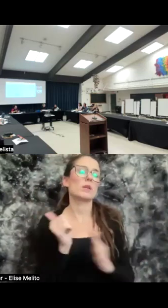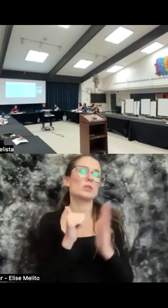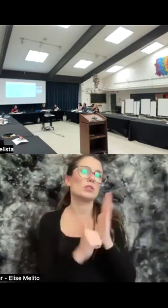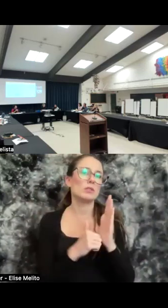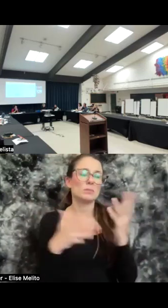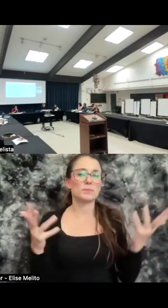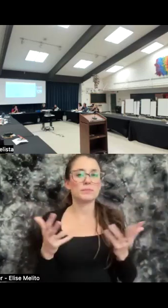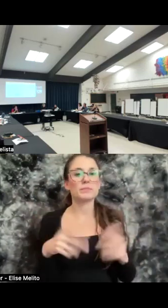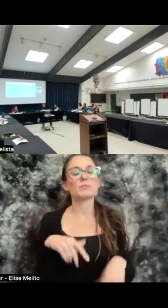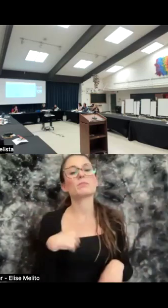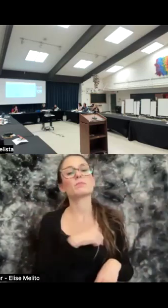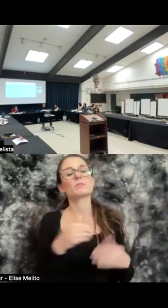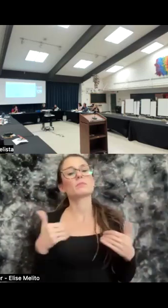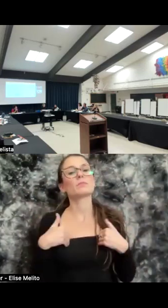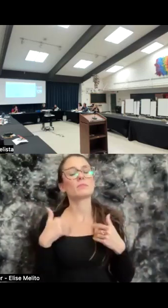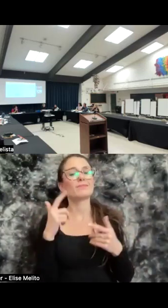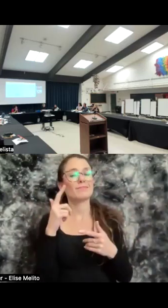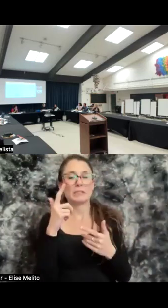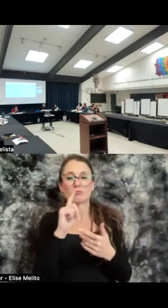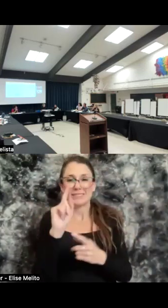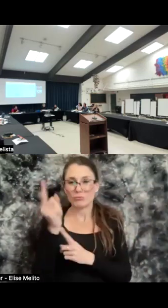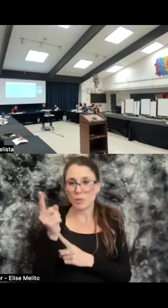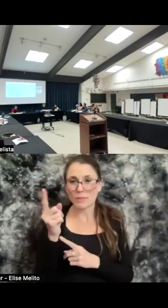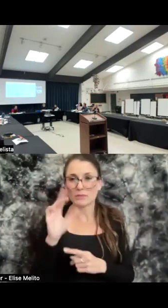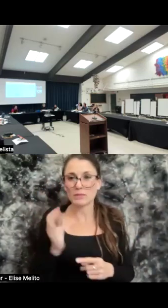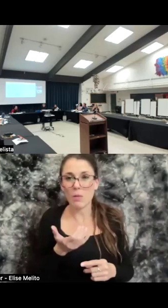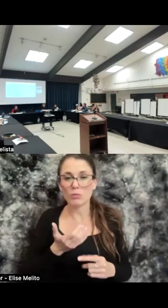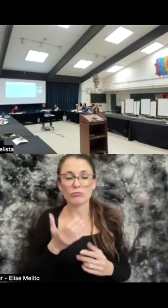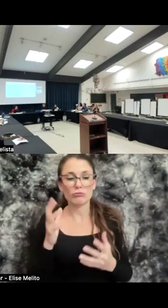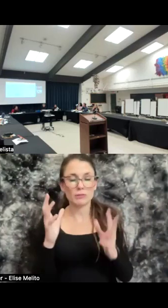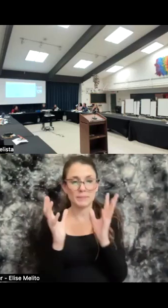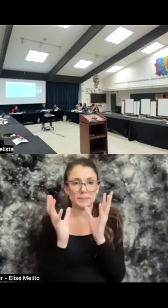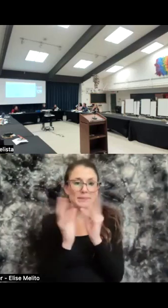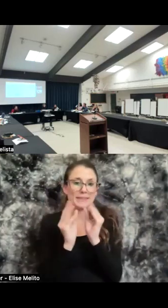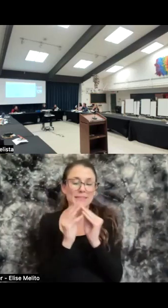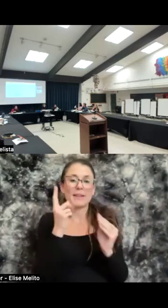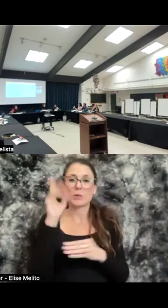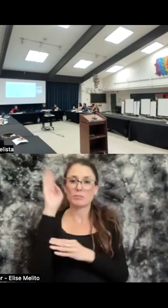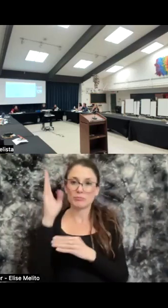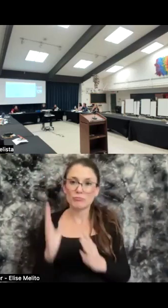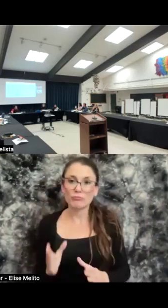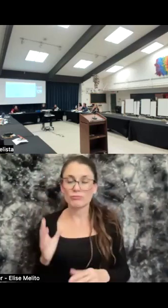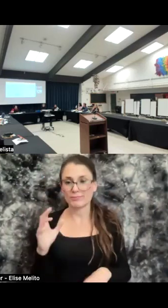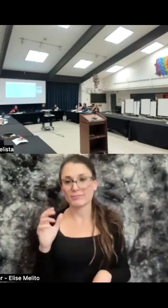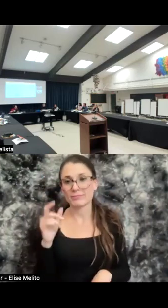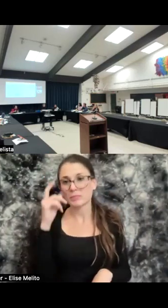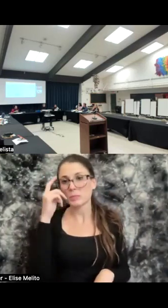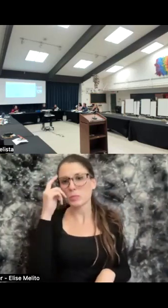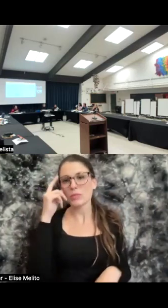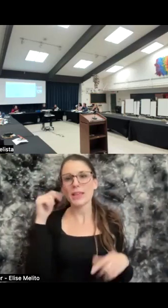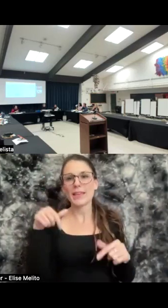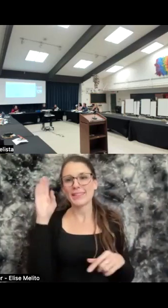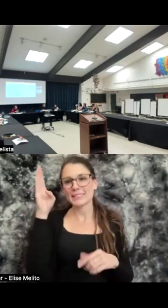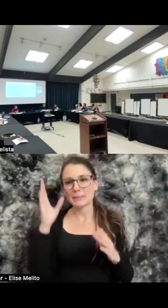agenda is we have just a moment in our meeting for a speaker series. The